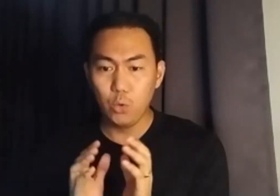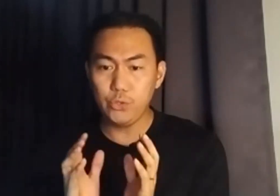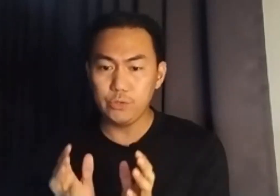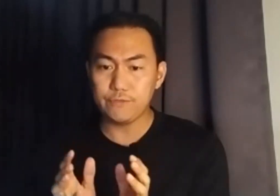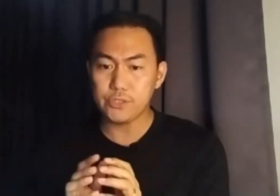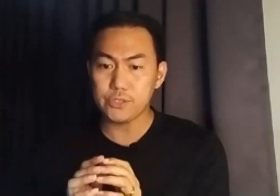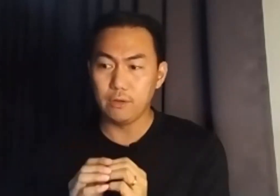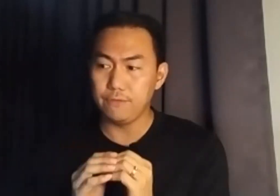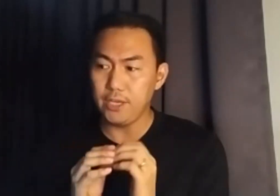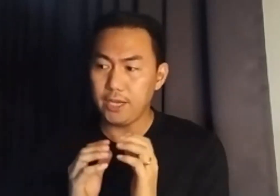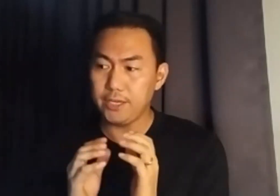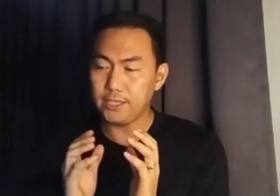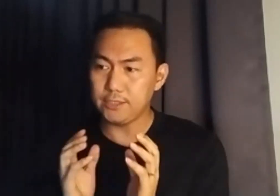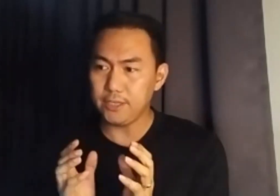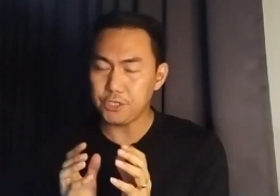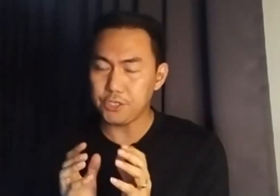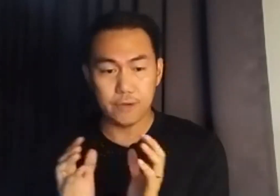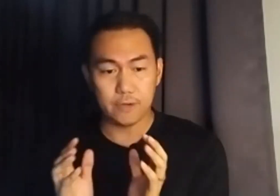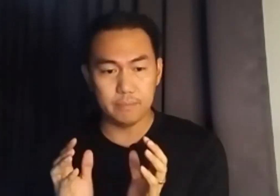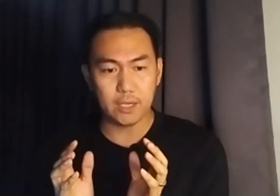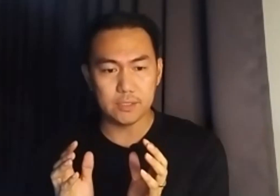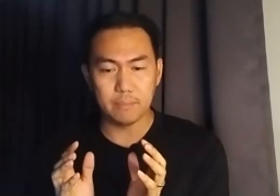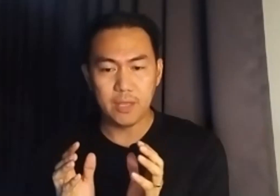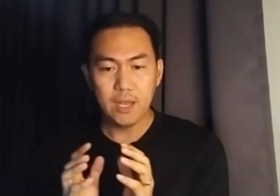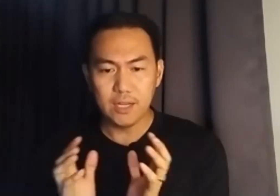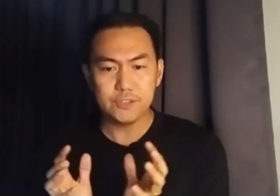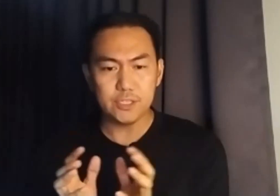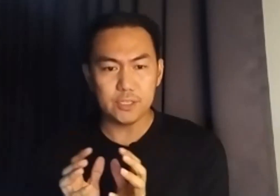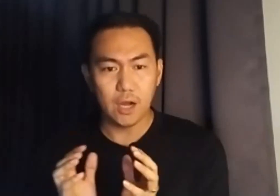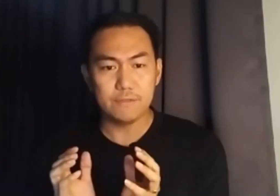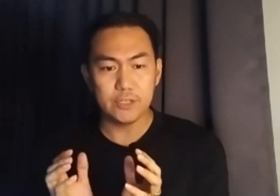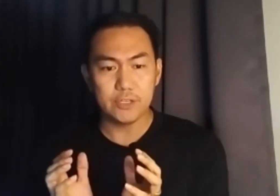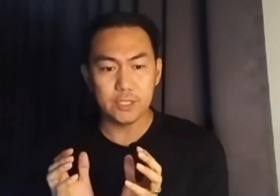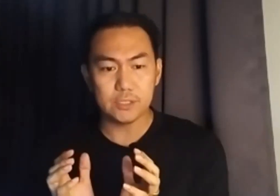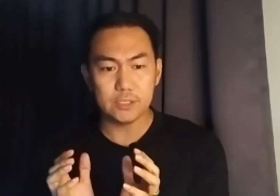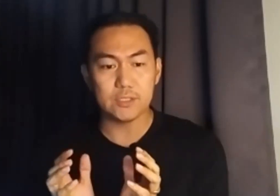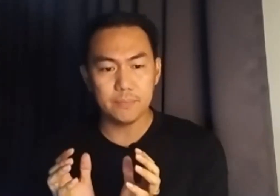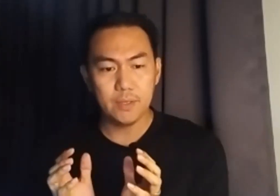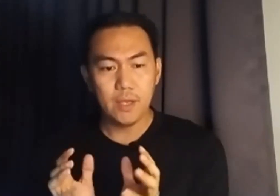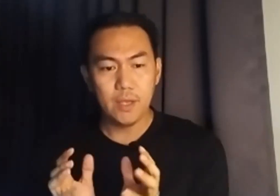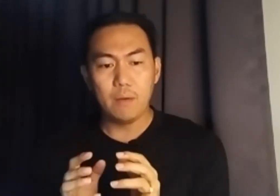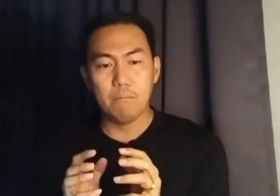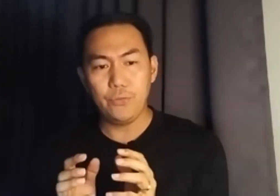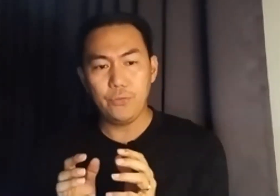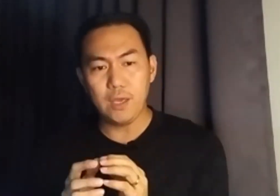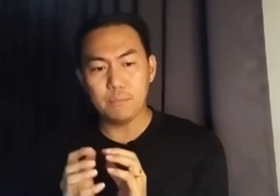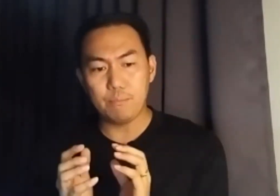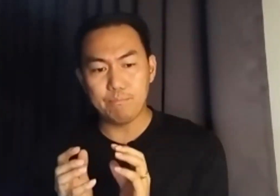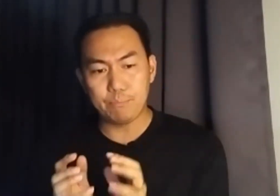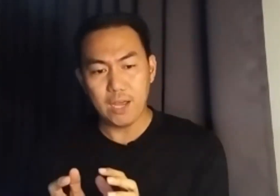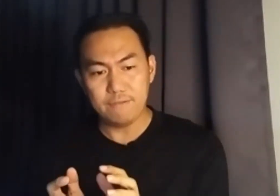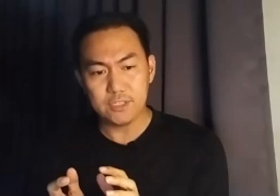the whole universe of the identification and referral mechanism lives in a governance system, both in